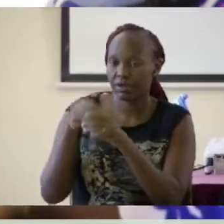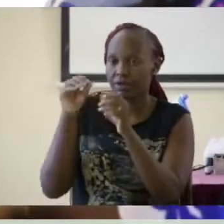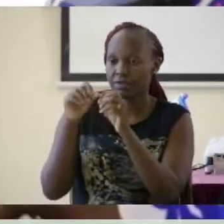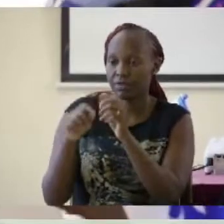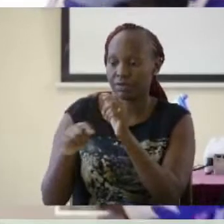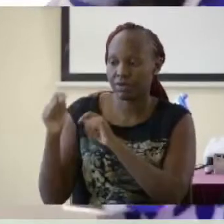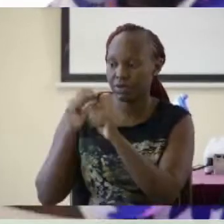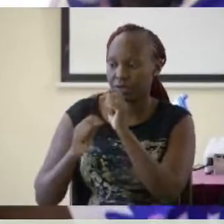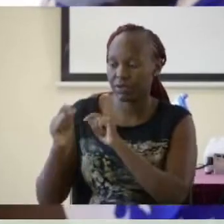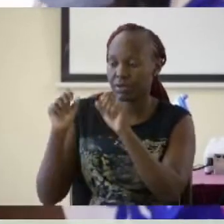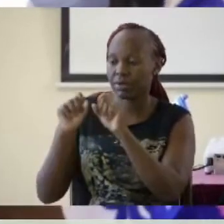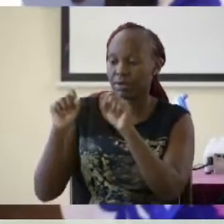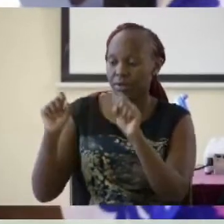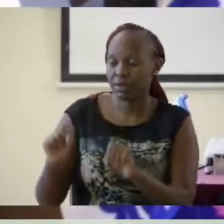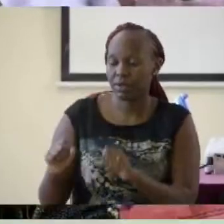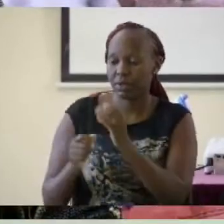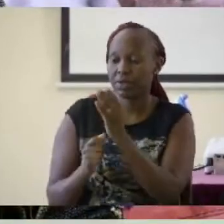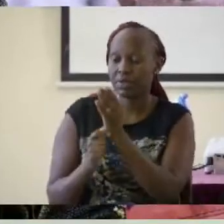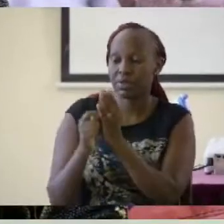mechanisms in Article